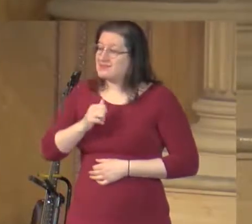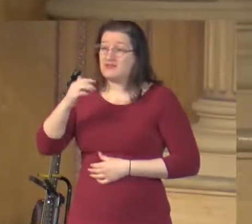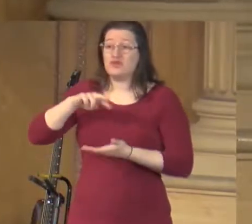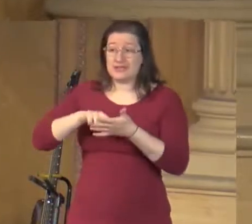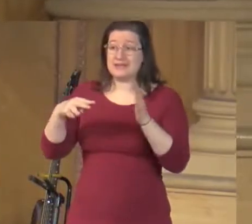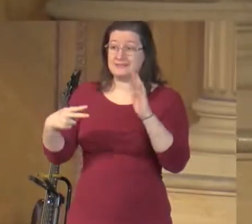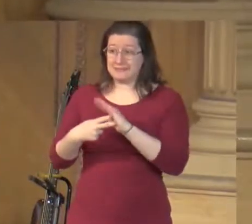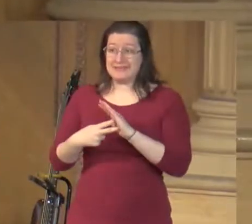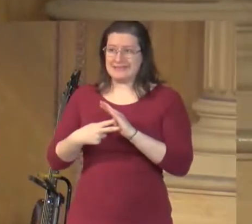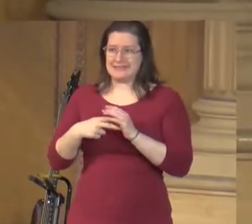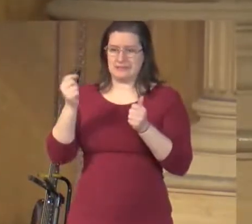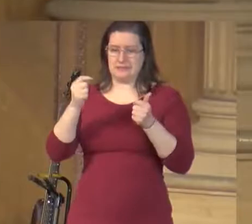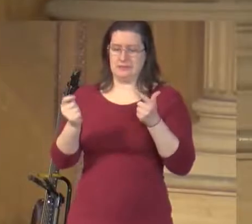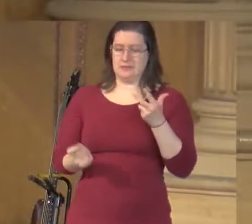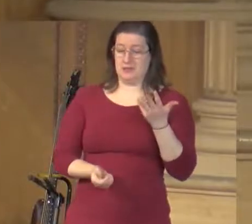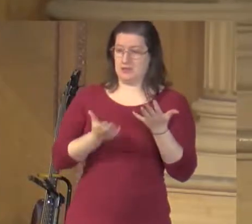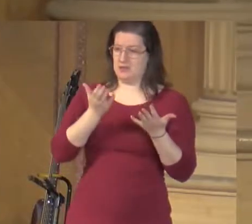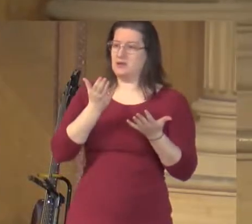with us.